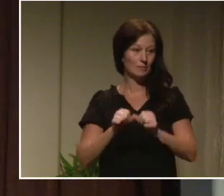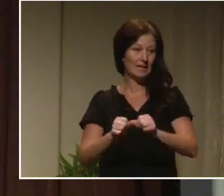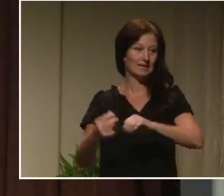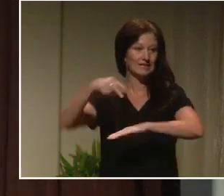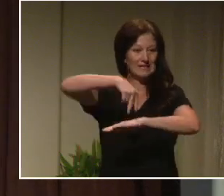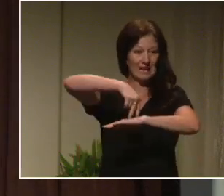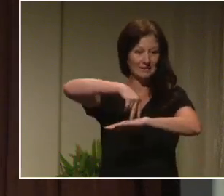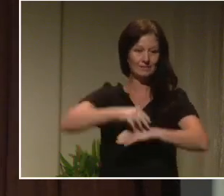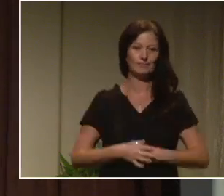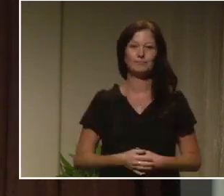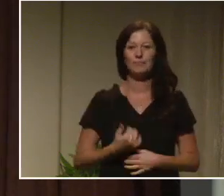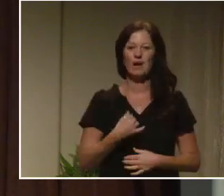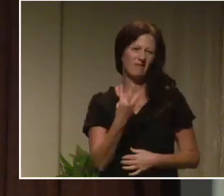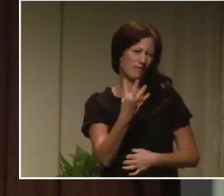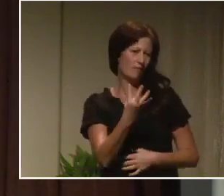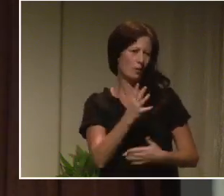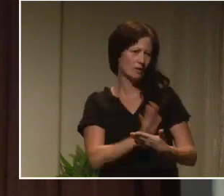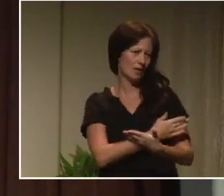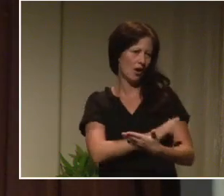We've got four songs prepared.